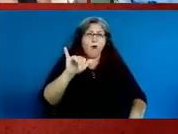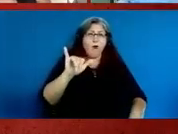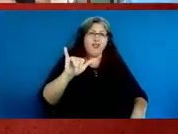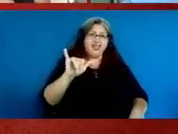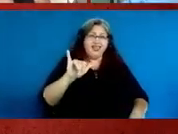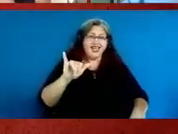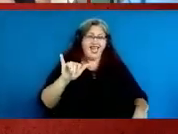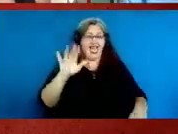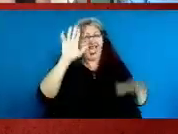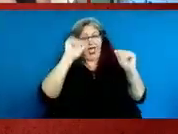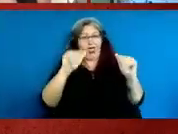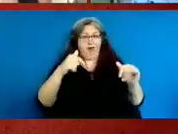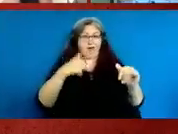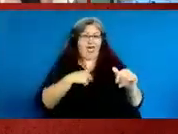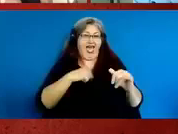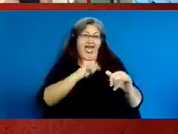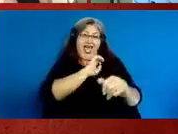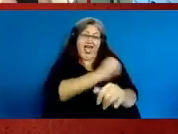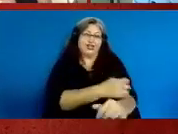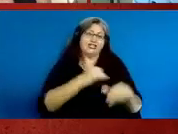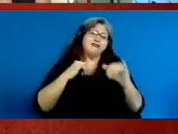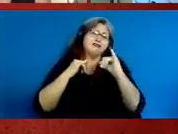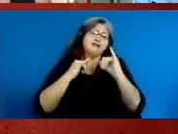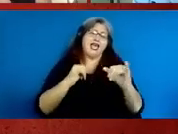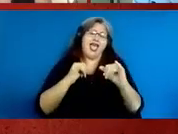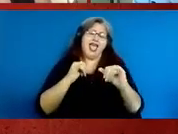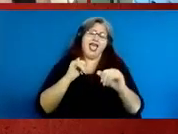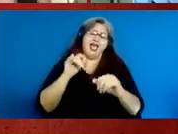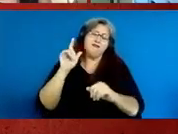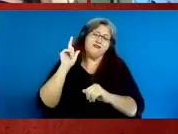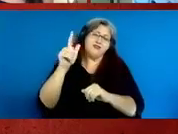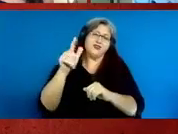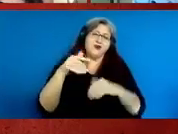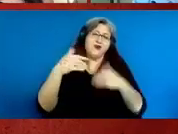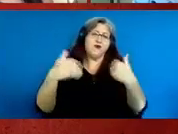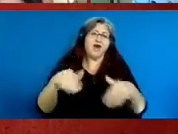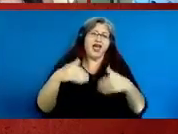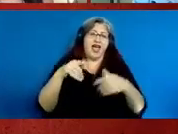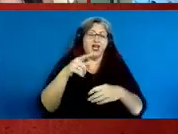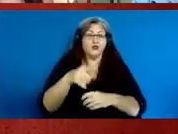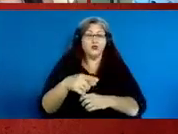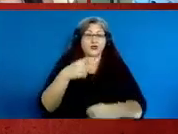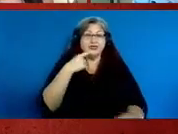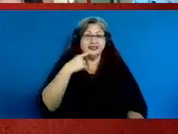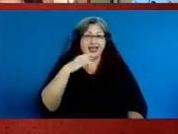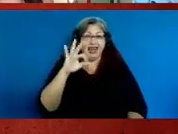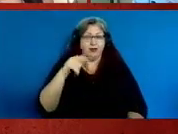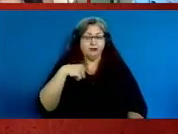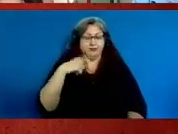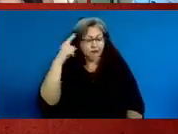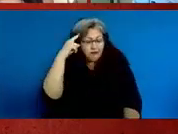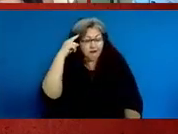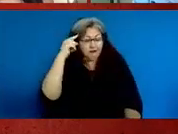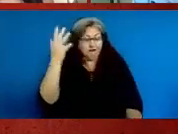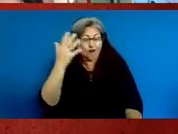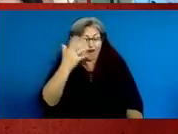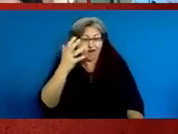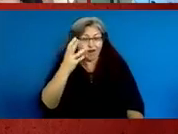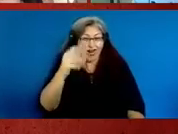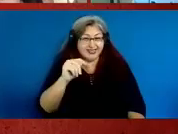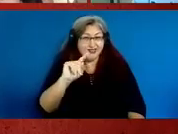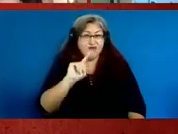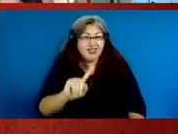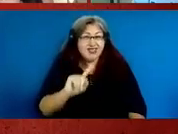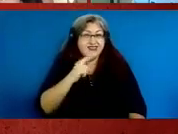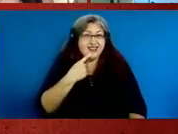I hope I have your energy. I swear. I know, me too. When you said that, I was just like, what? Really? I